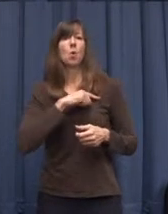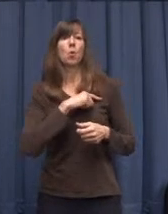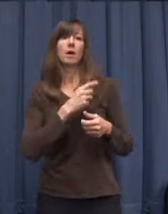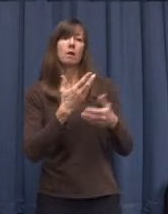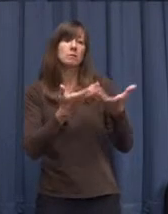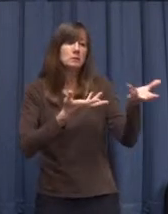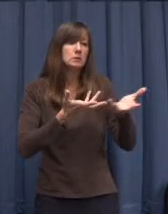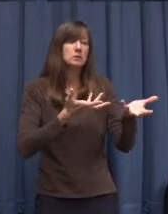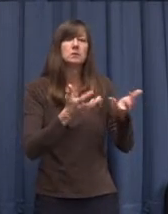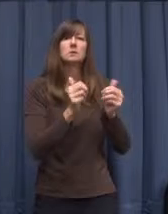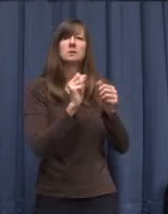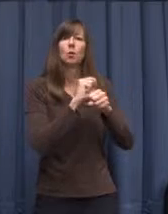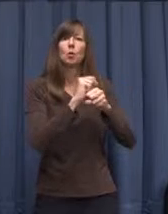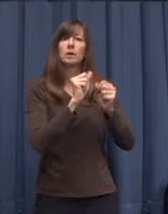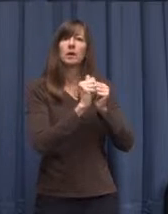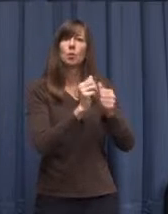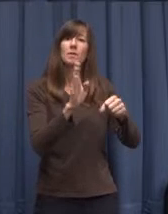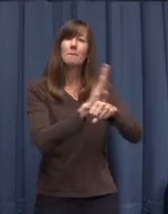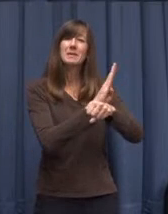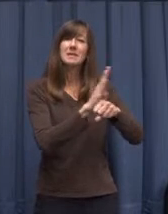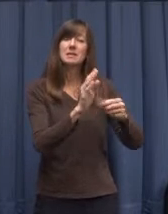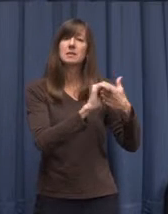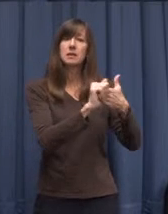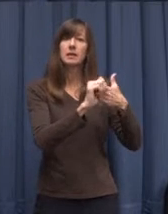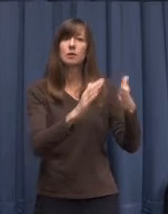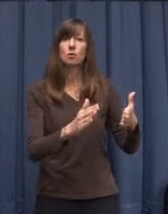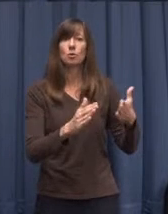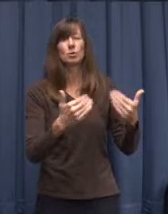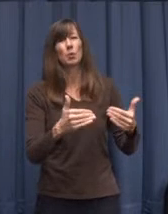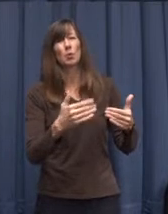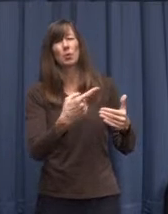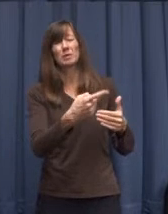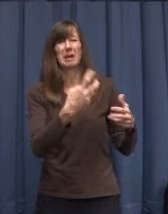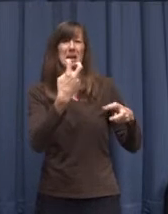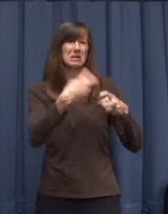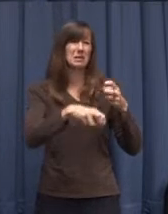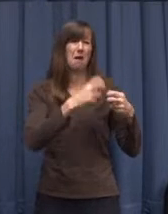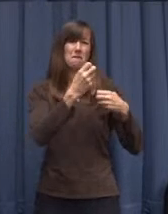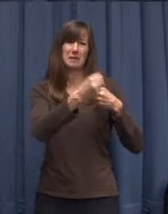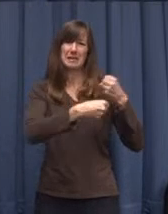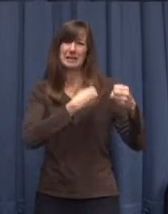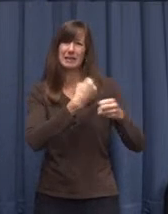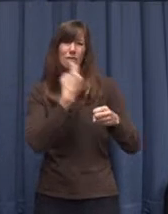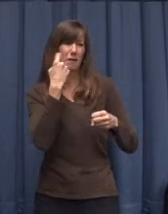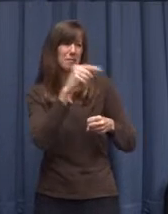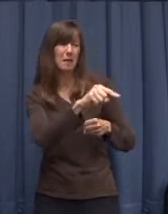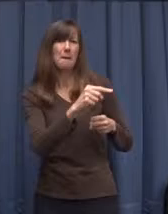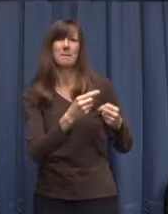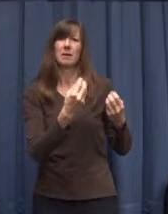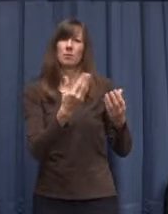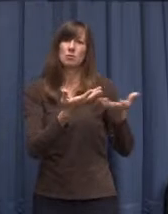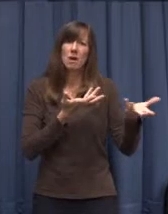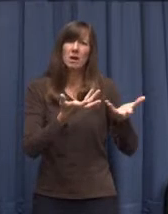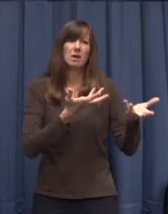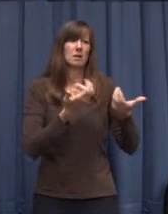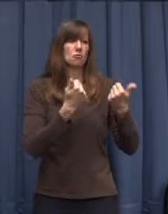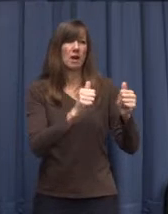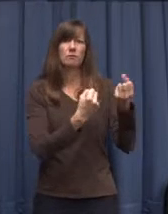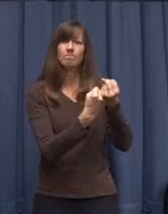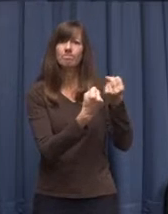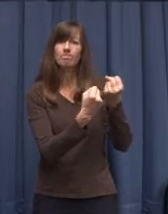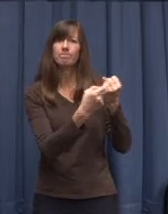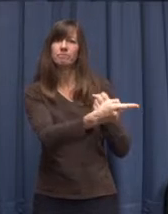their businesses open after one of the most difficult years in decades. That's another reason to think about